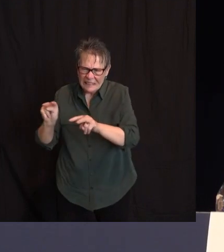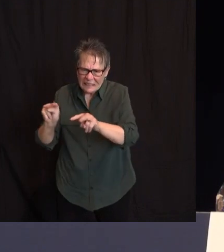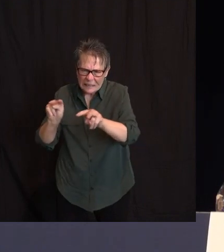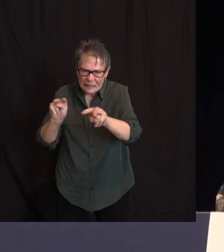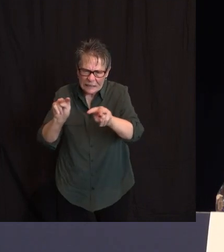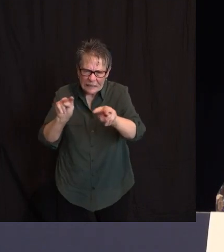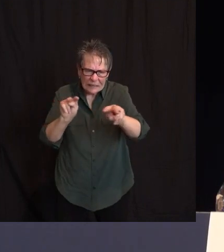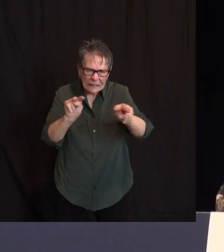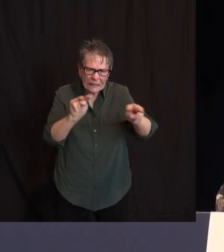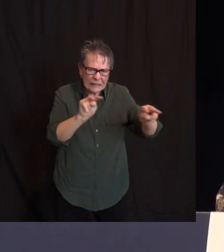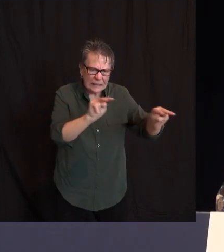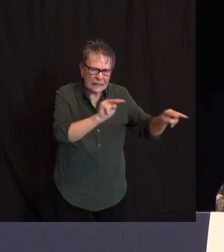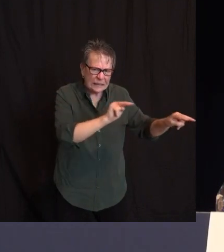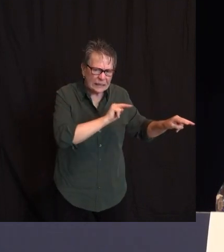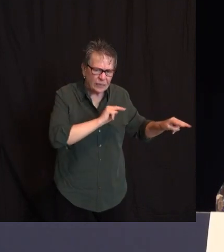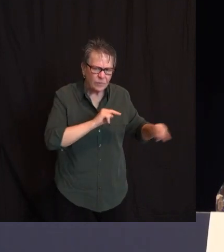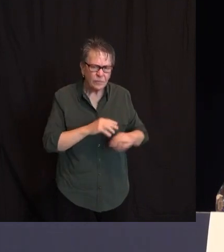death rate